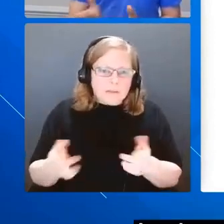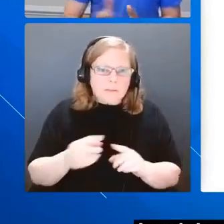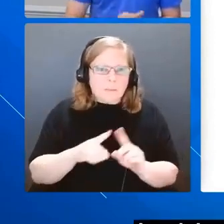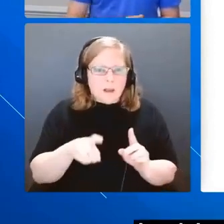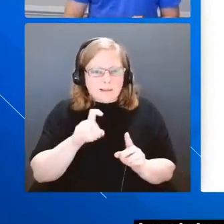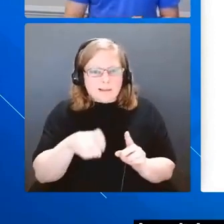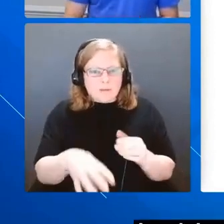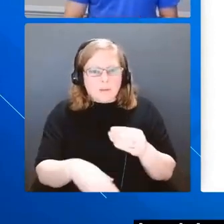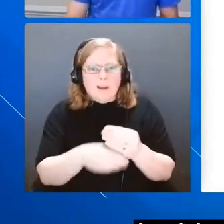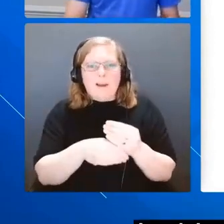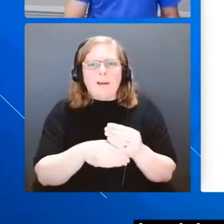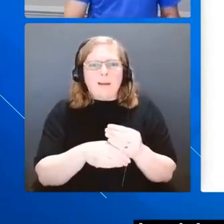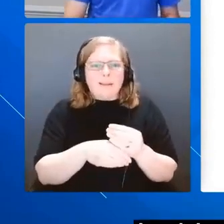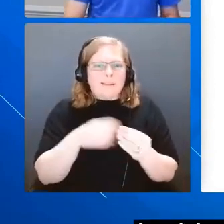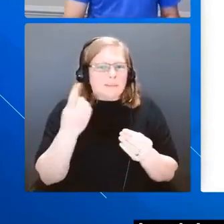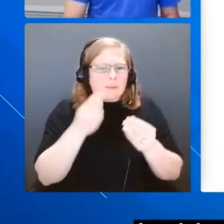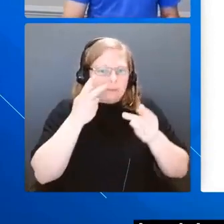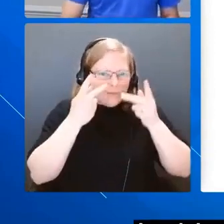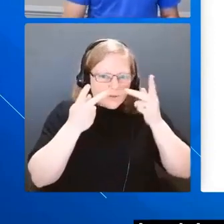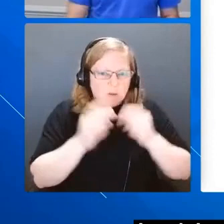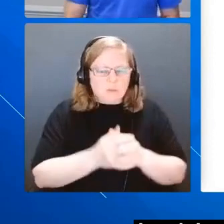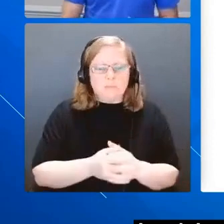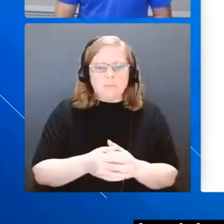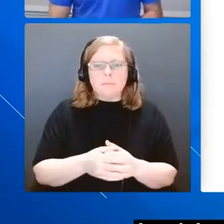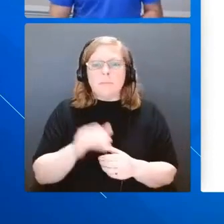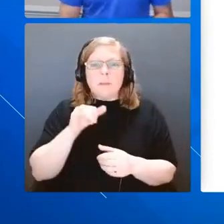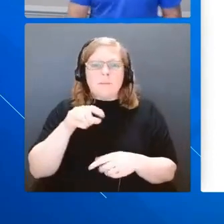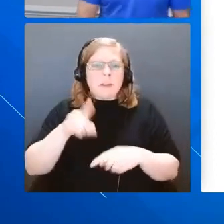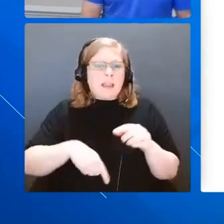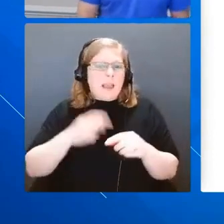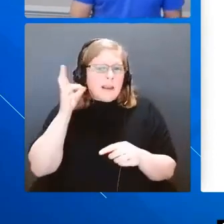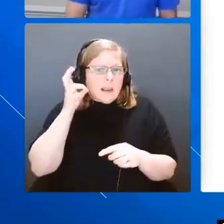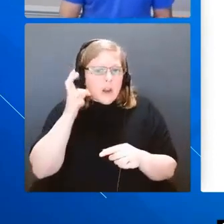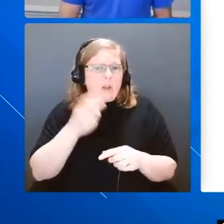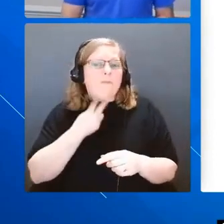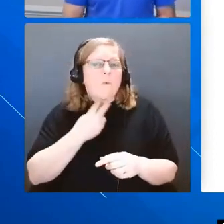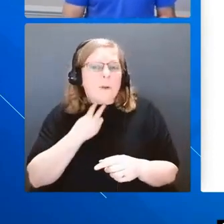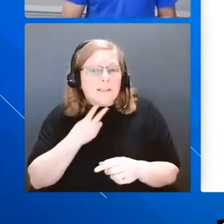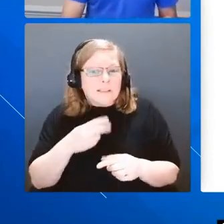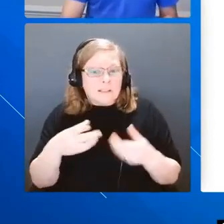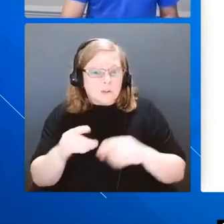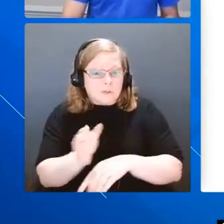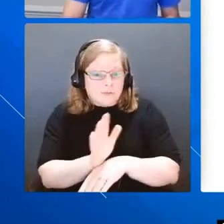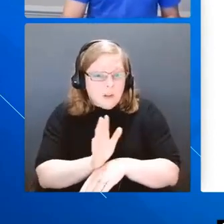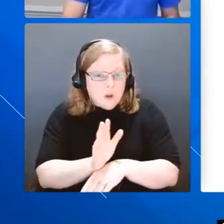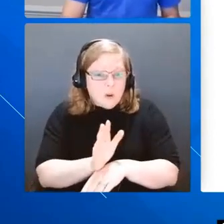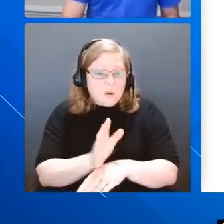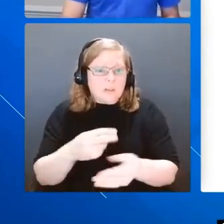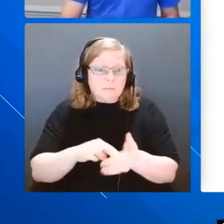I'm unable to hear voices in multimedia presentations. I require captions to understand spoken words.